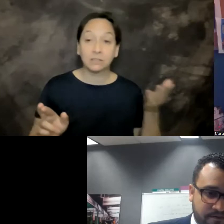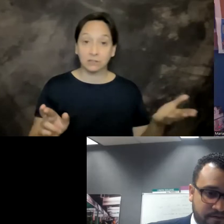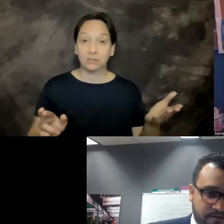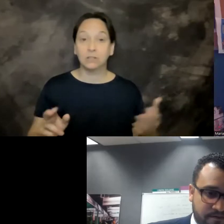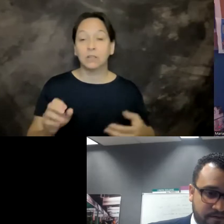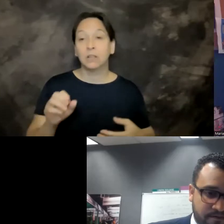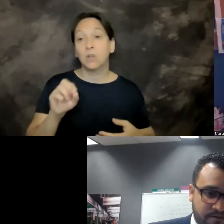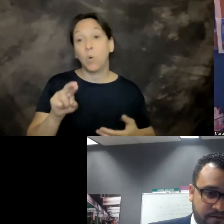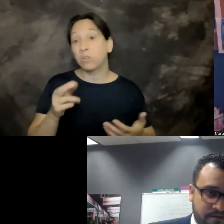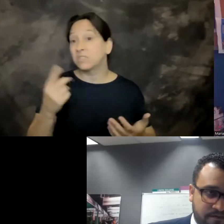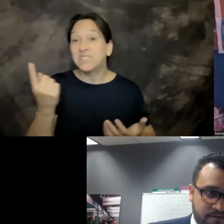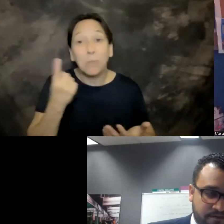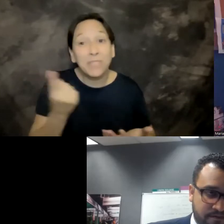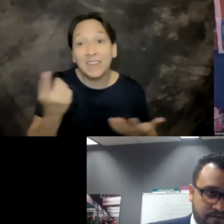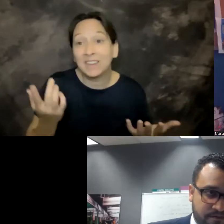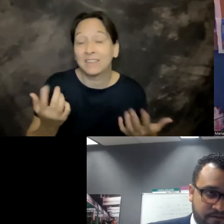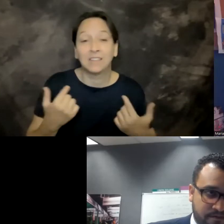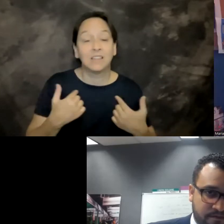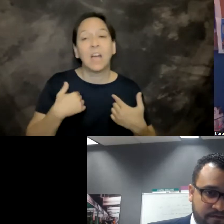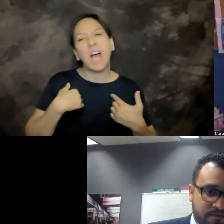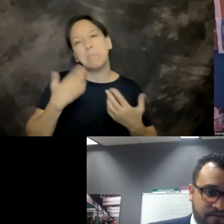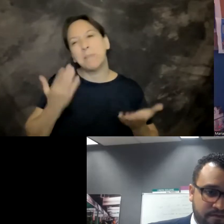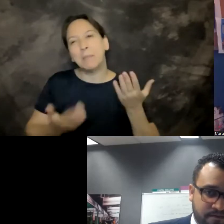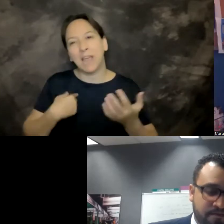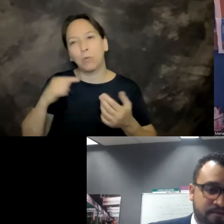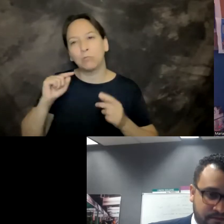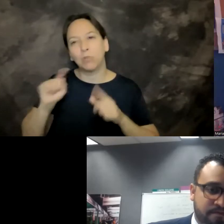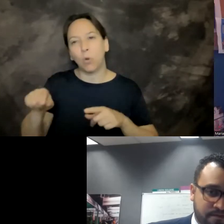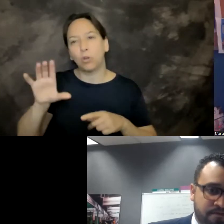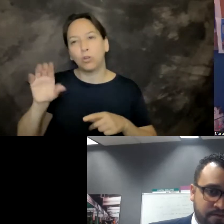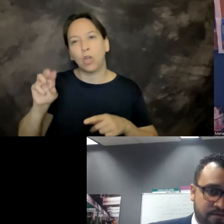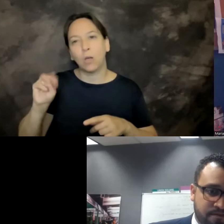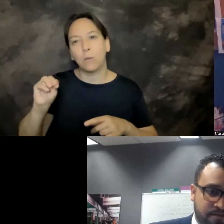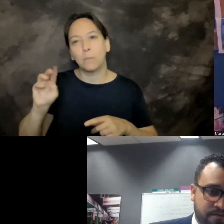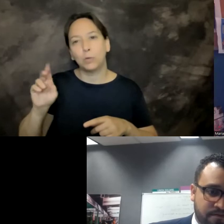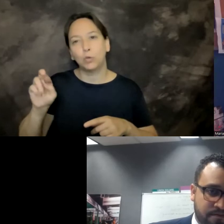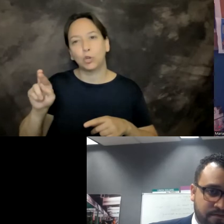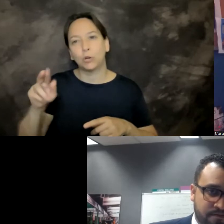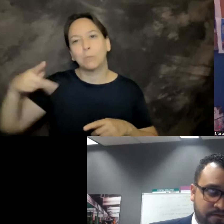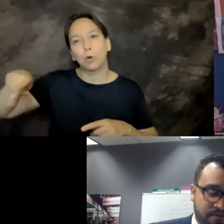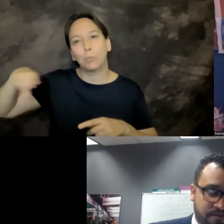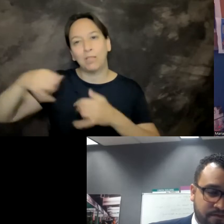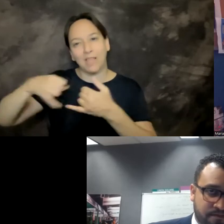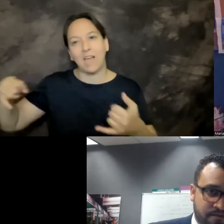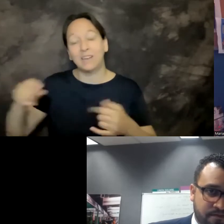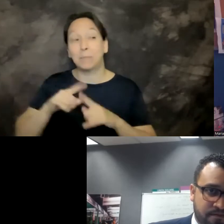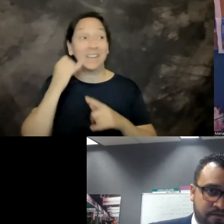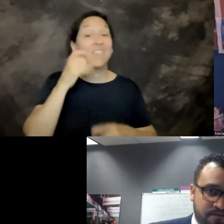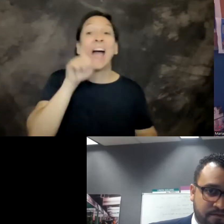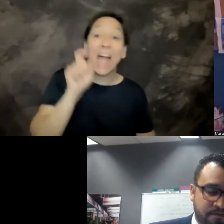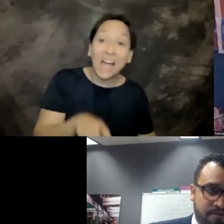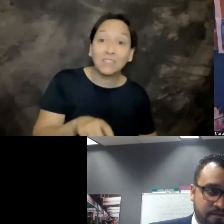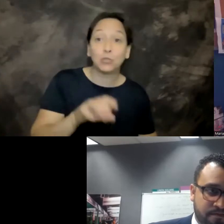or something? I will probably take the commuter rail since I live right in Malden Center. But if I have to take the shuttle, I'm just concerned about